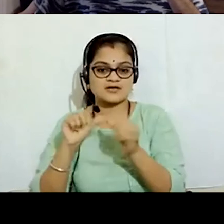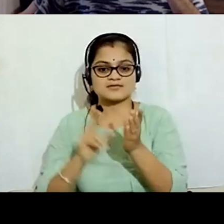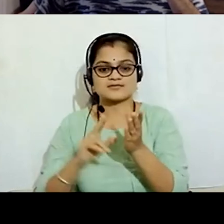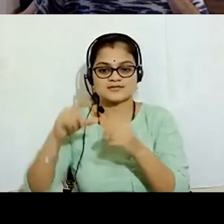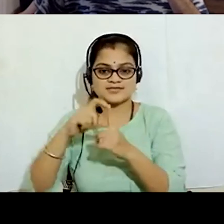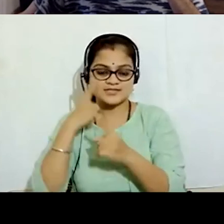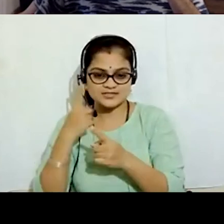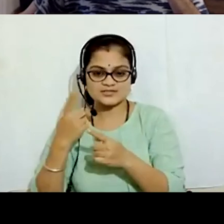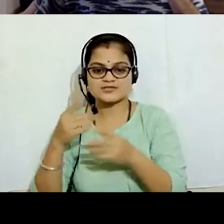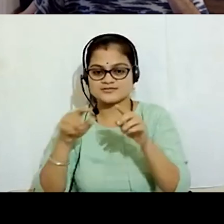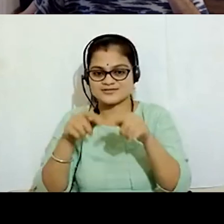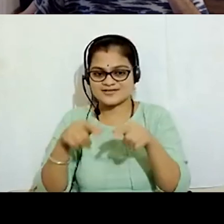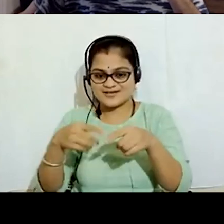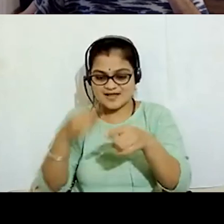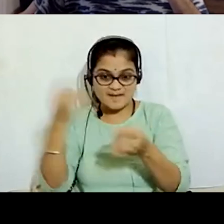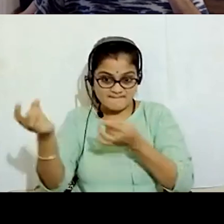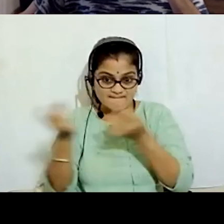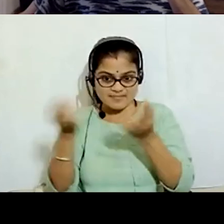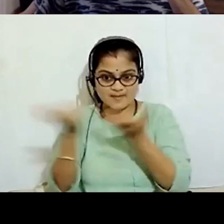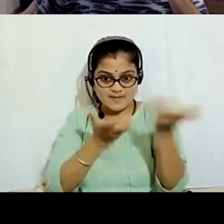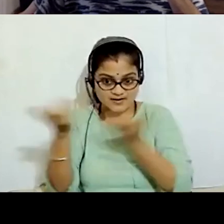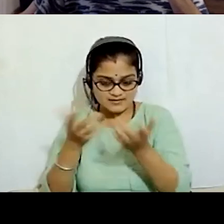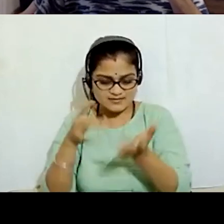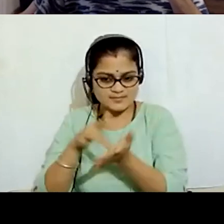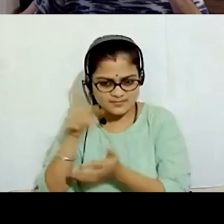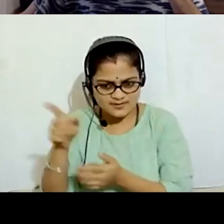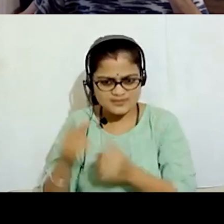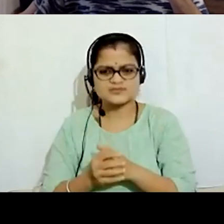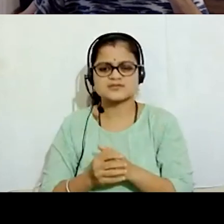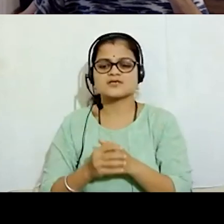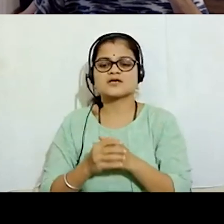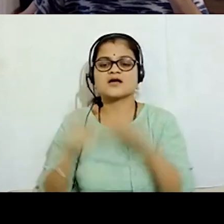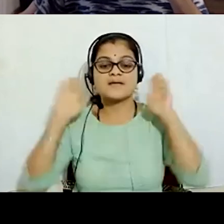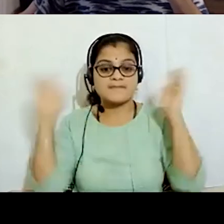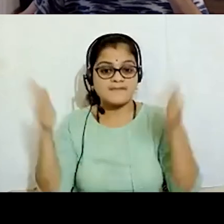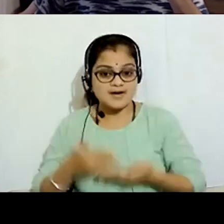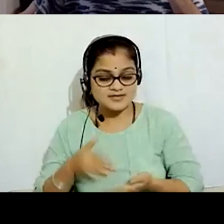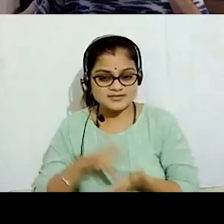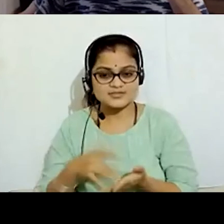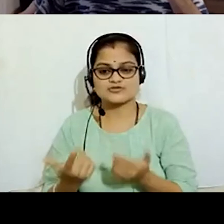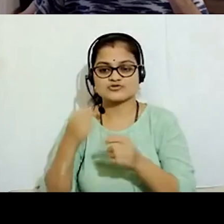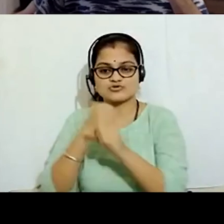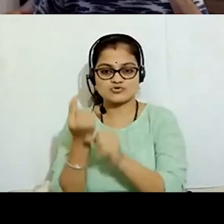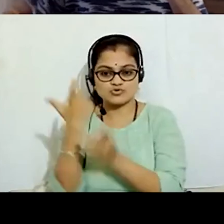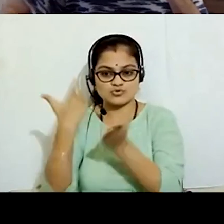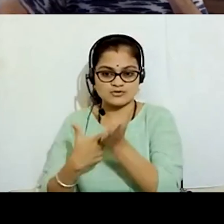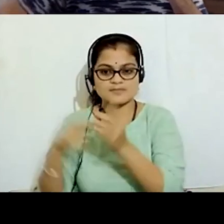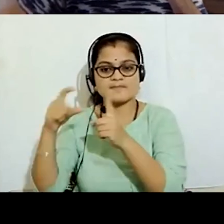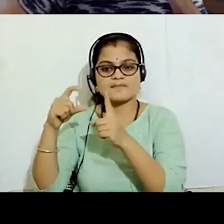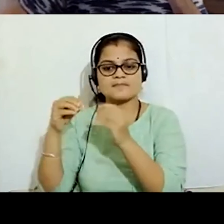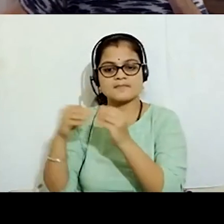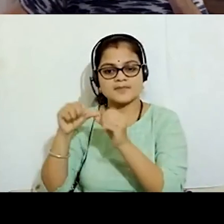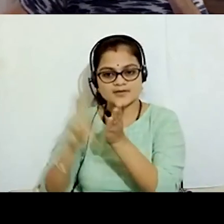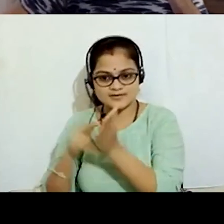in Delhi. Then the namaz being read out at Jama Masjid. Then Gurbani is it's a prayer